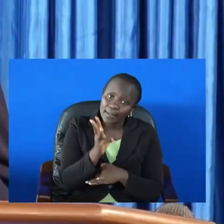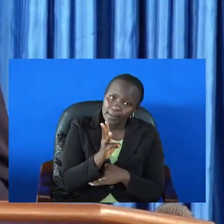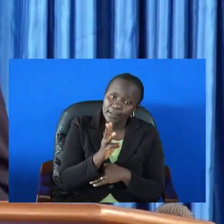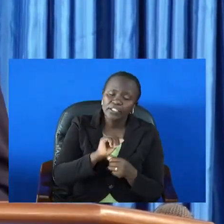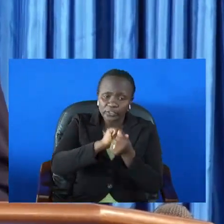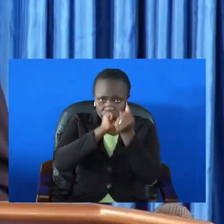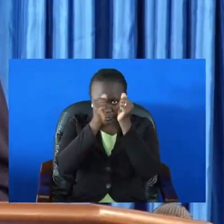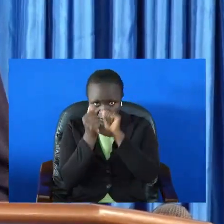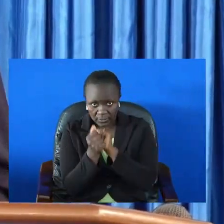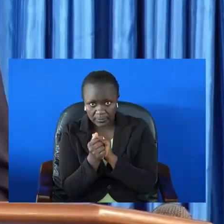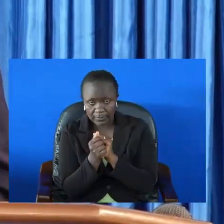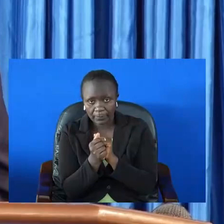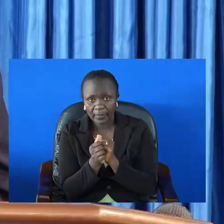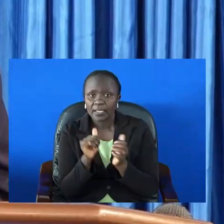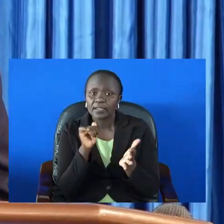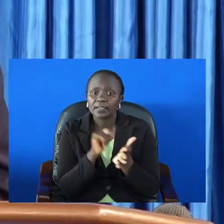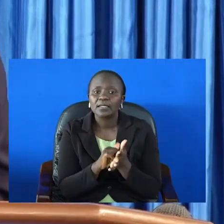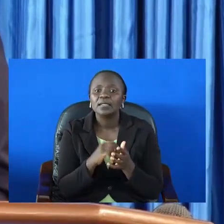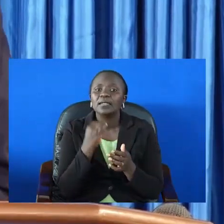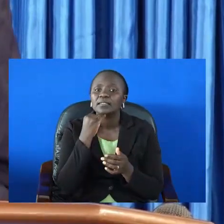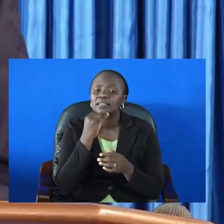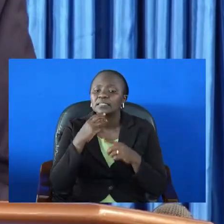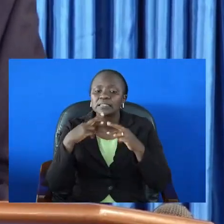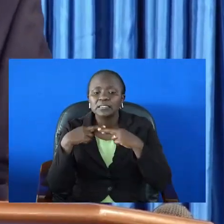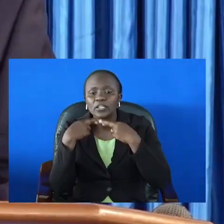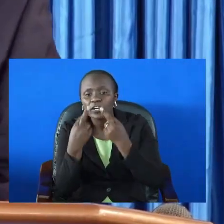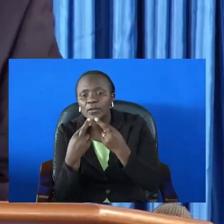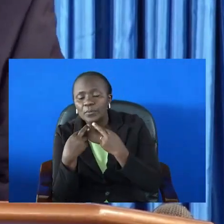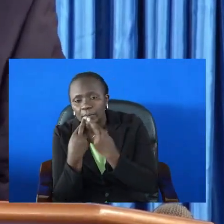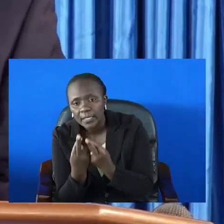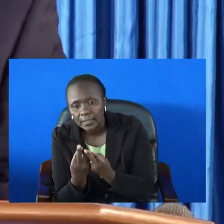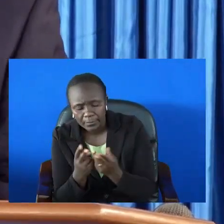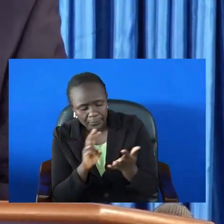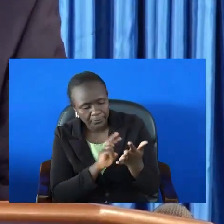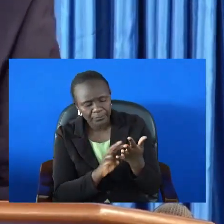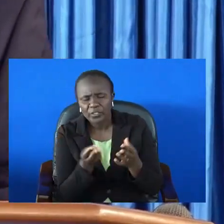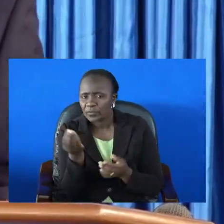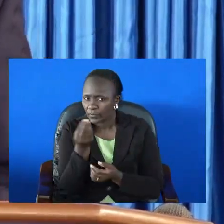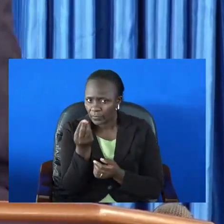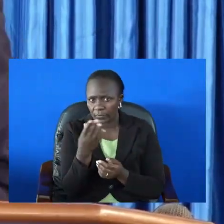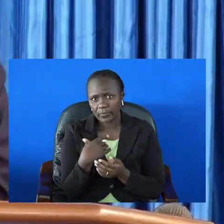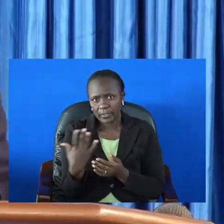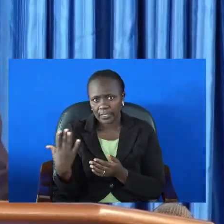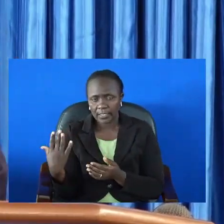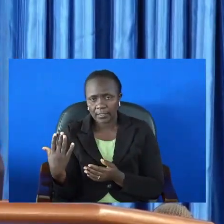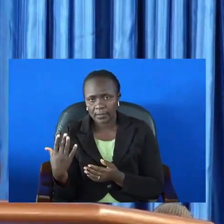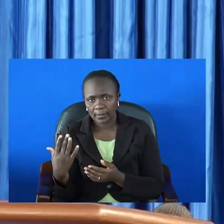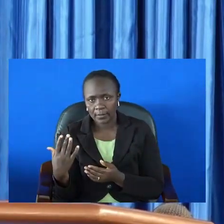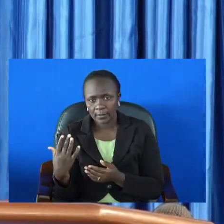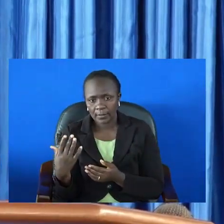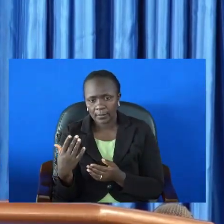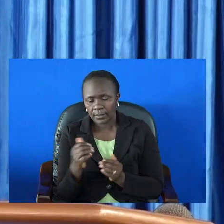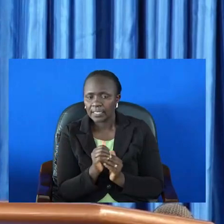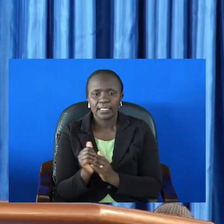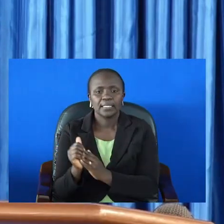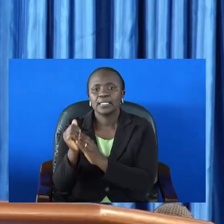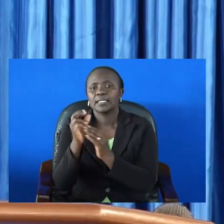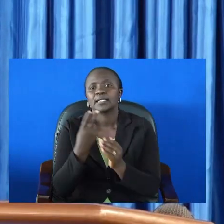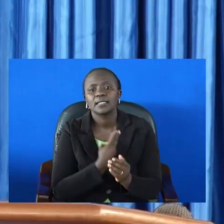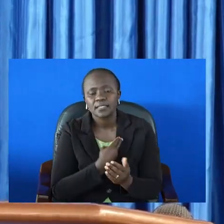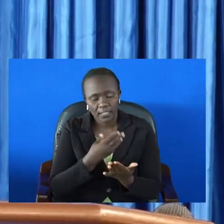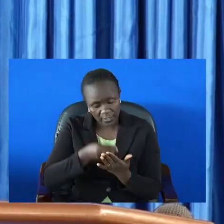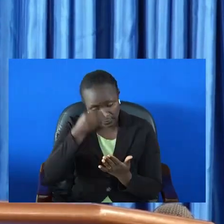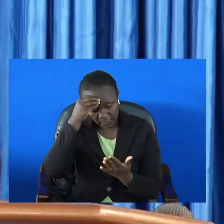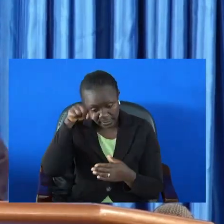to change. That is repentance. And we want to look into a few things that will guide us as we